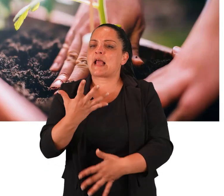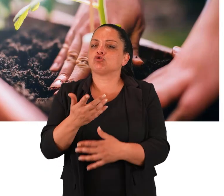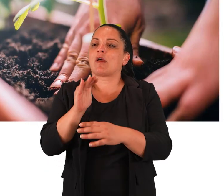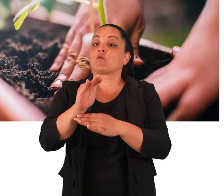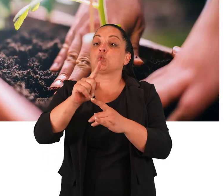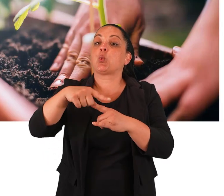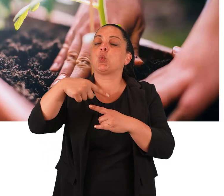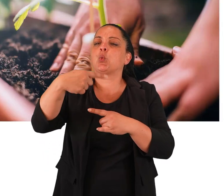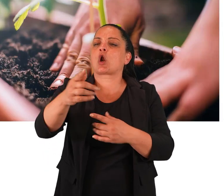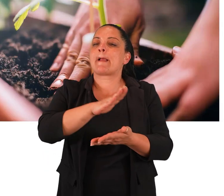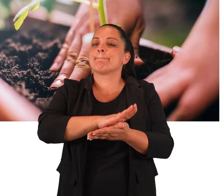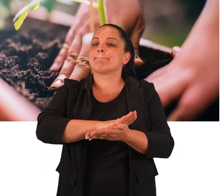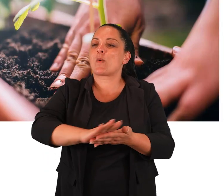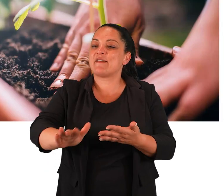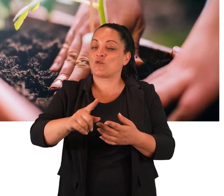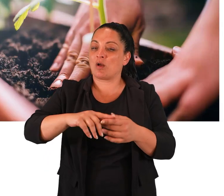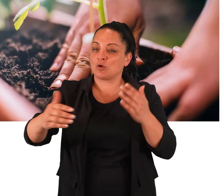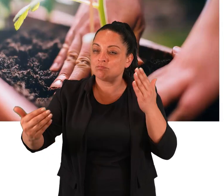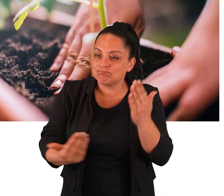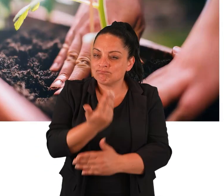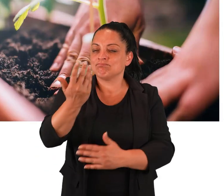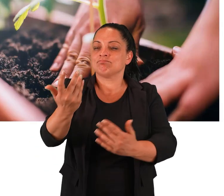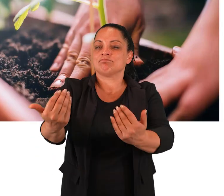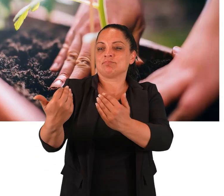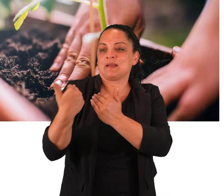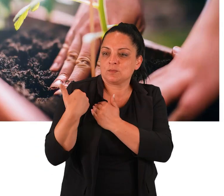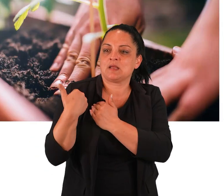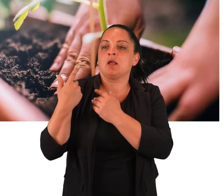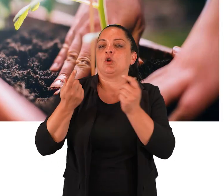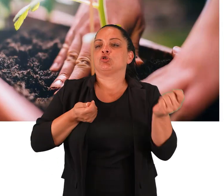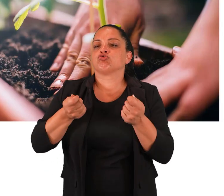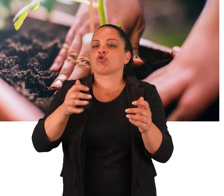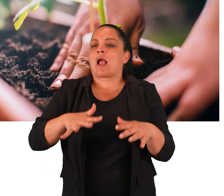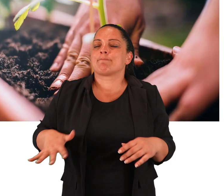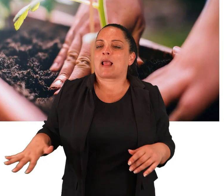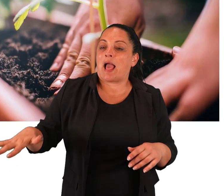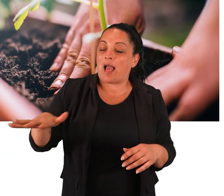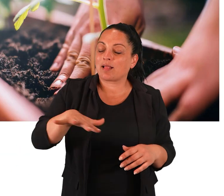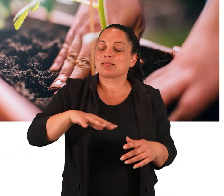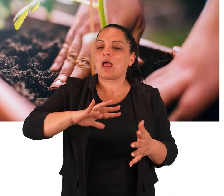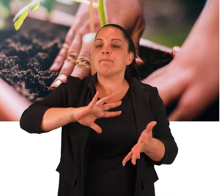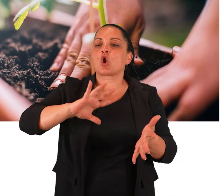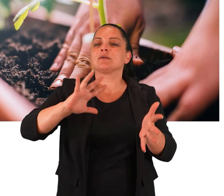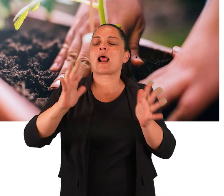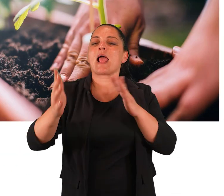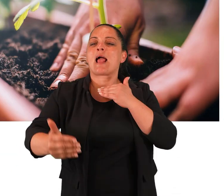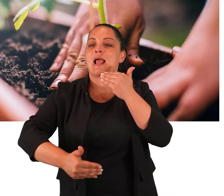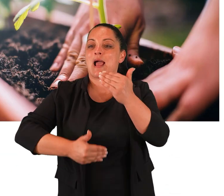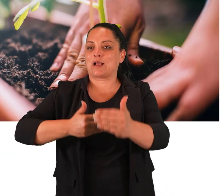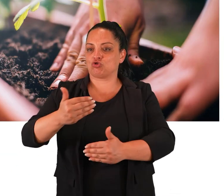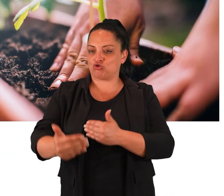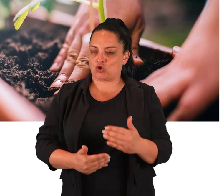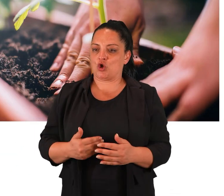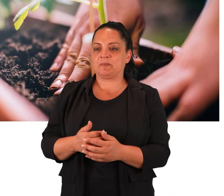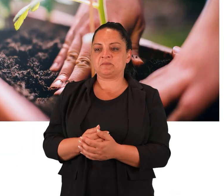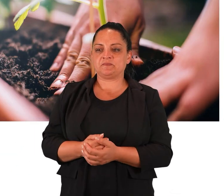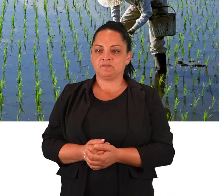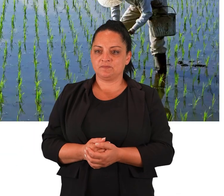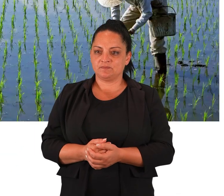future where innovation, responsibility, and environmental stewardship drive progress.